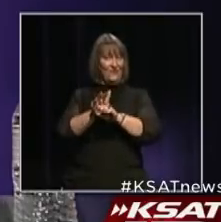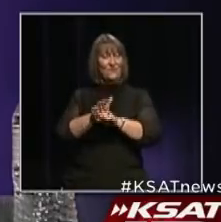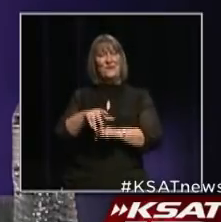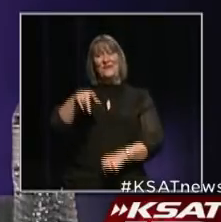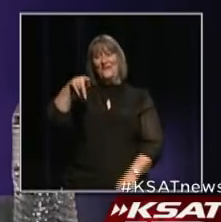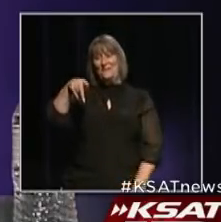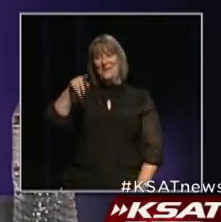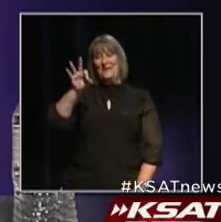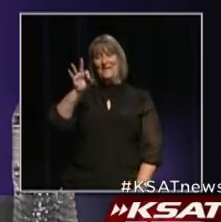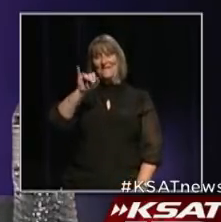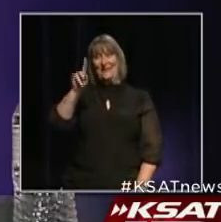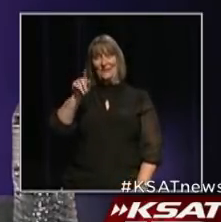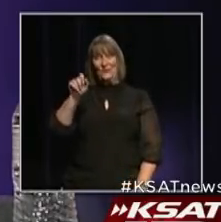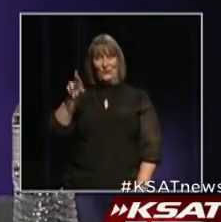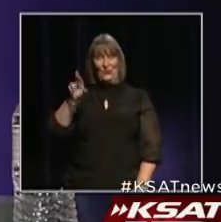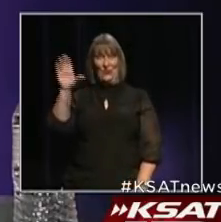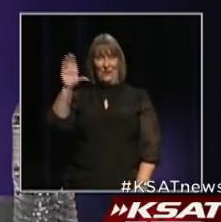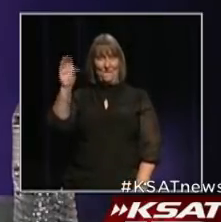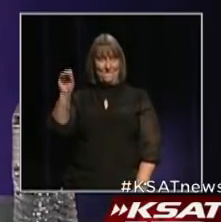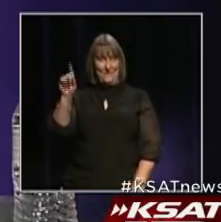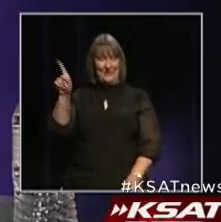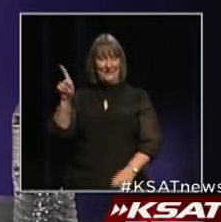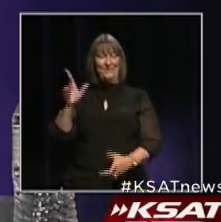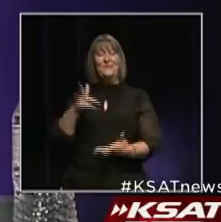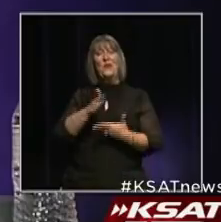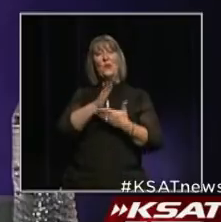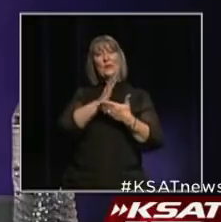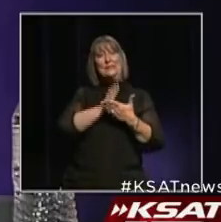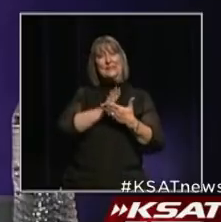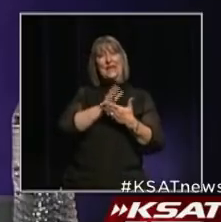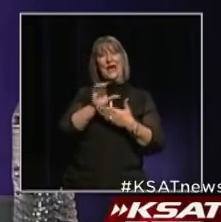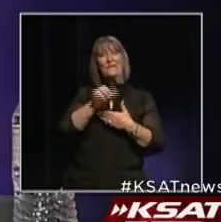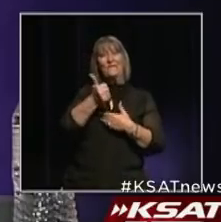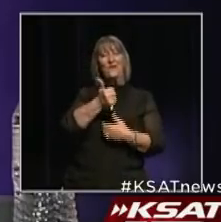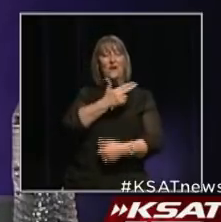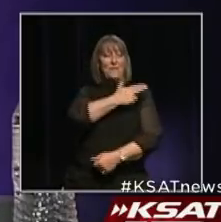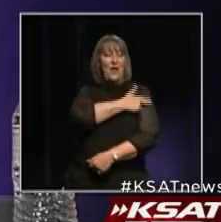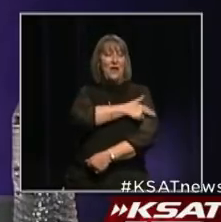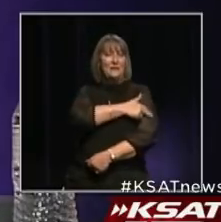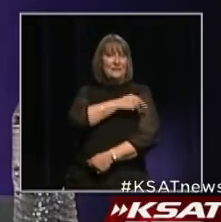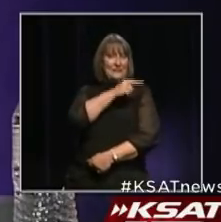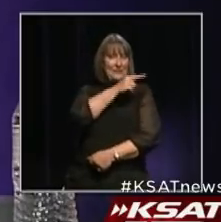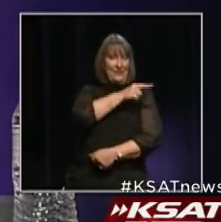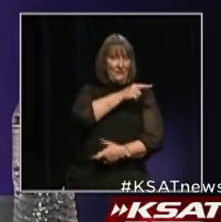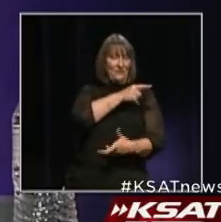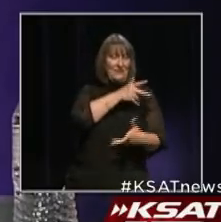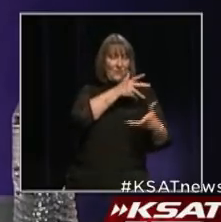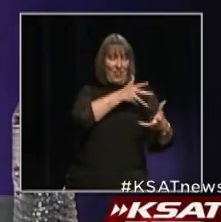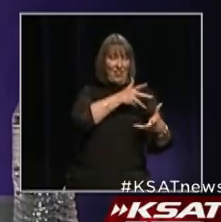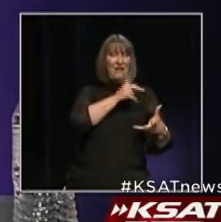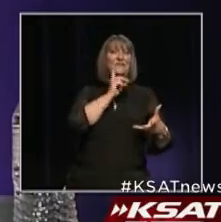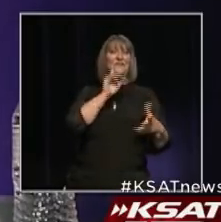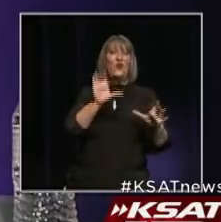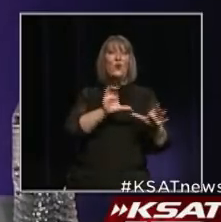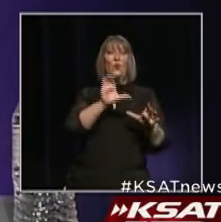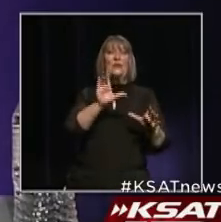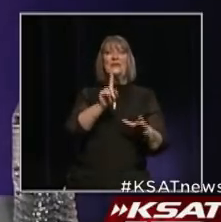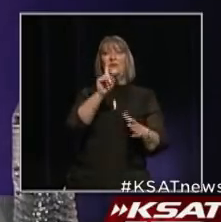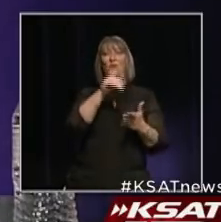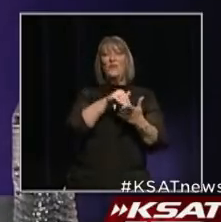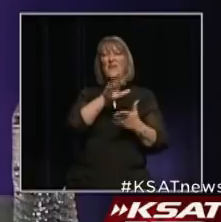Pfizer, we did have some left over from the hospitalization, and so we did